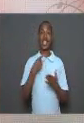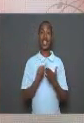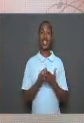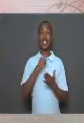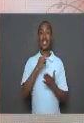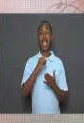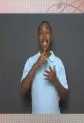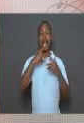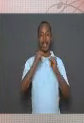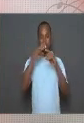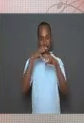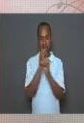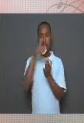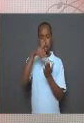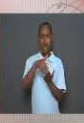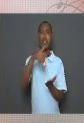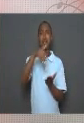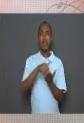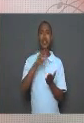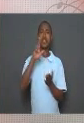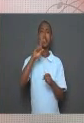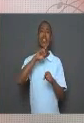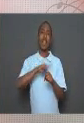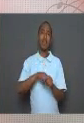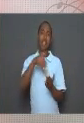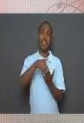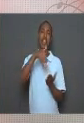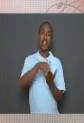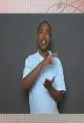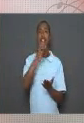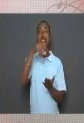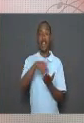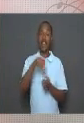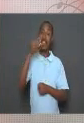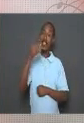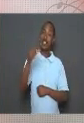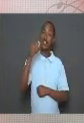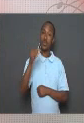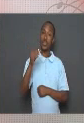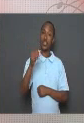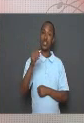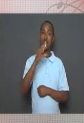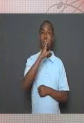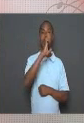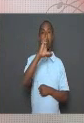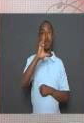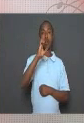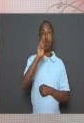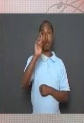This experiment is repeated 3 more times with solutions of copper